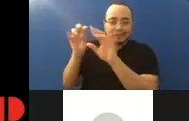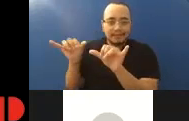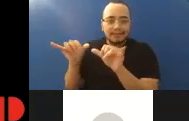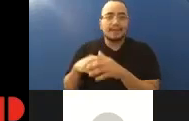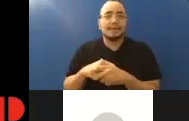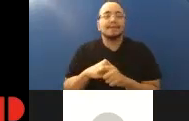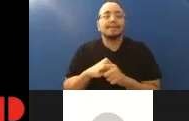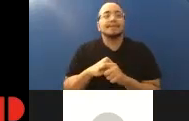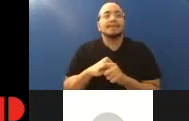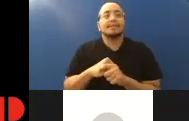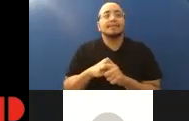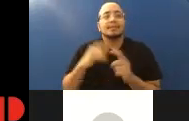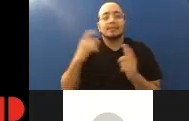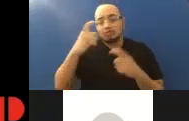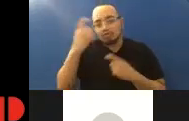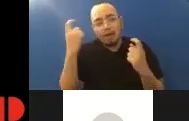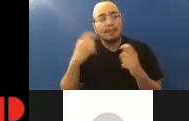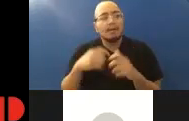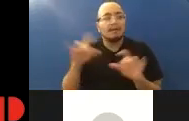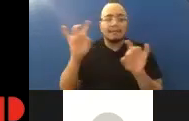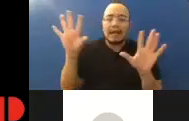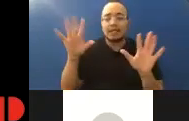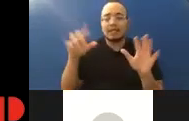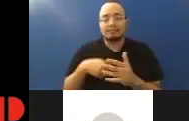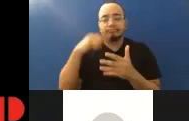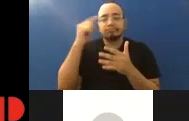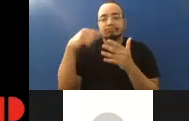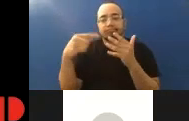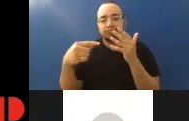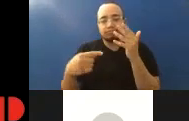the whole, how can I say, smorgasbord, right?